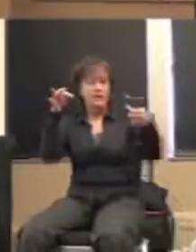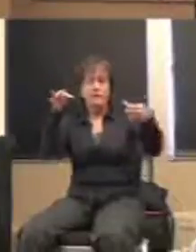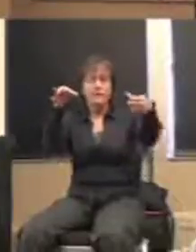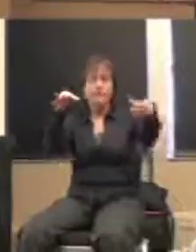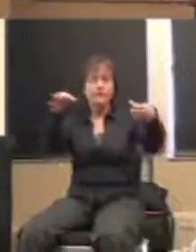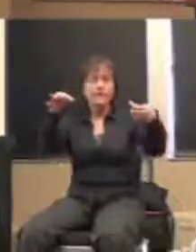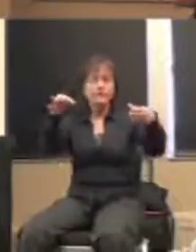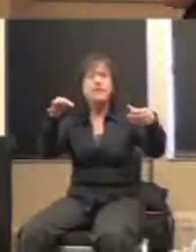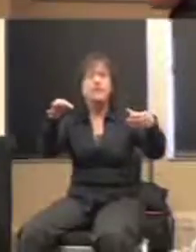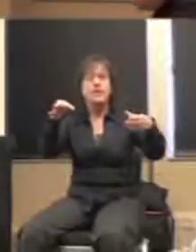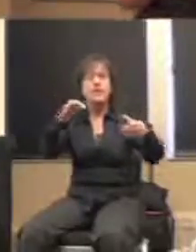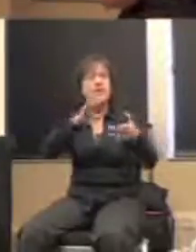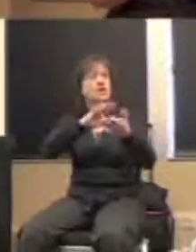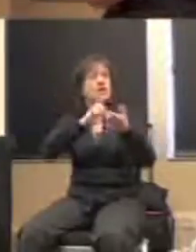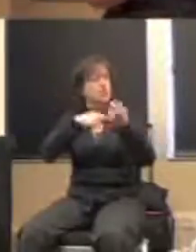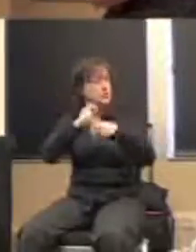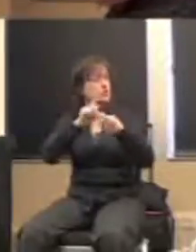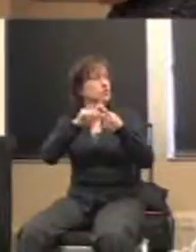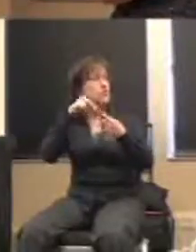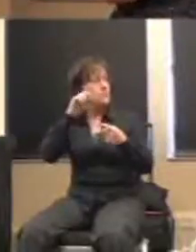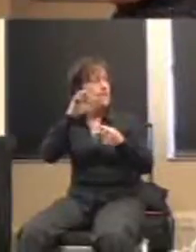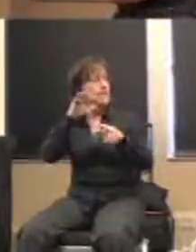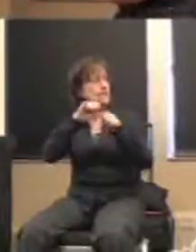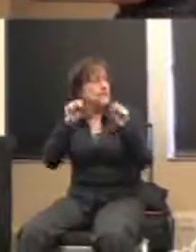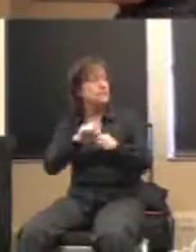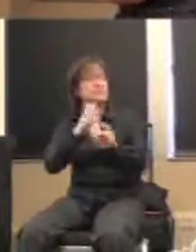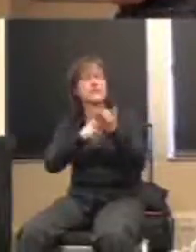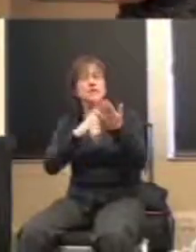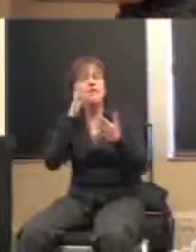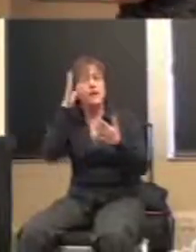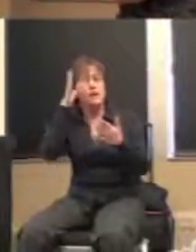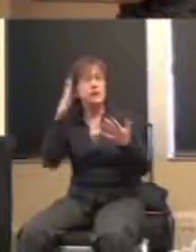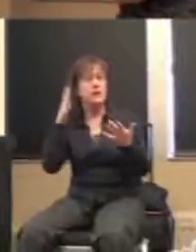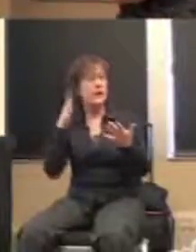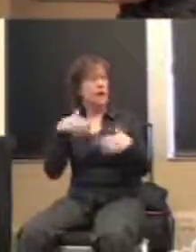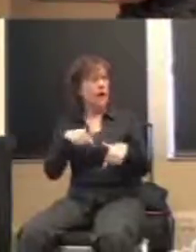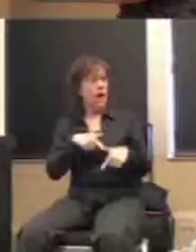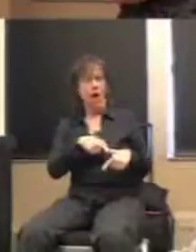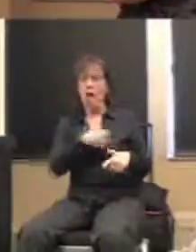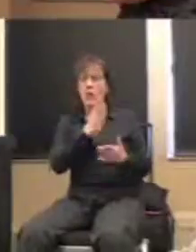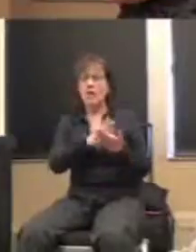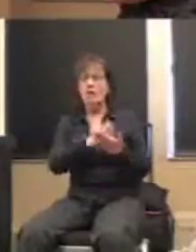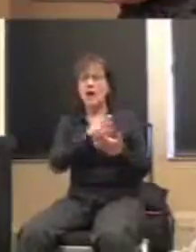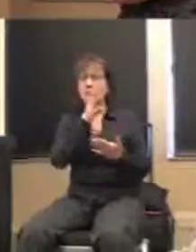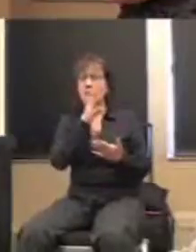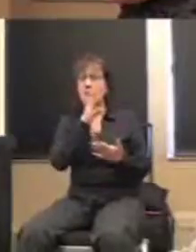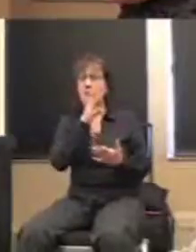switching to a PEC system that some parents may have, is this going to stop verbal